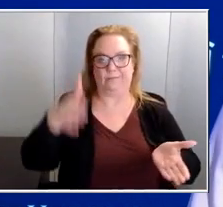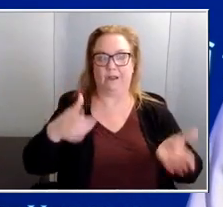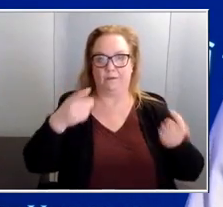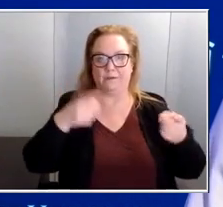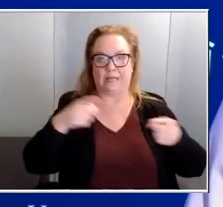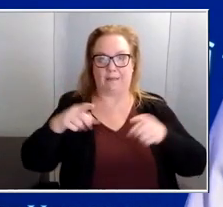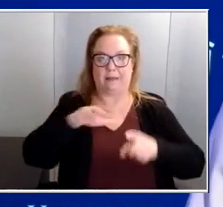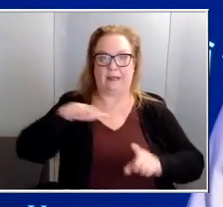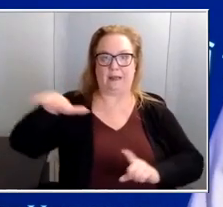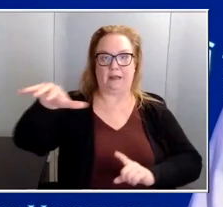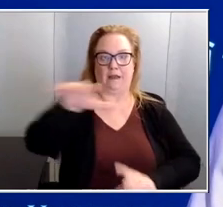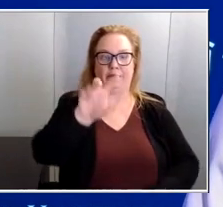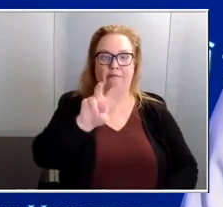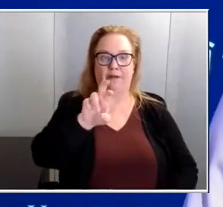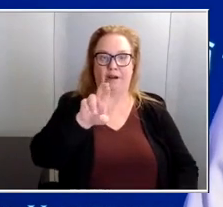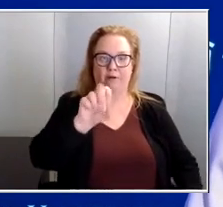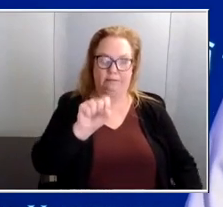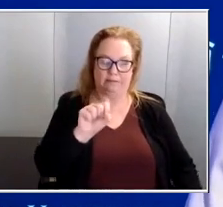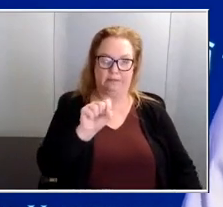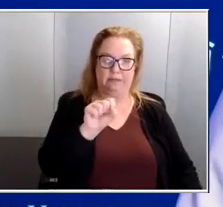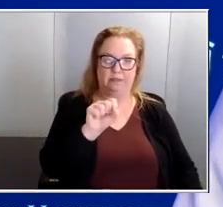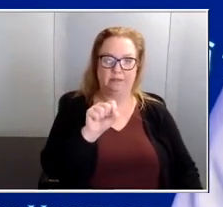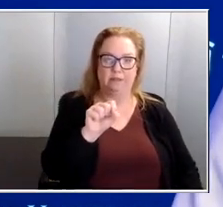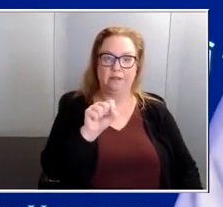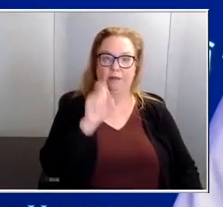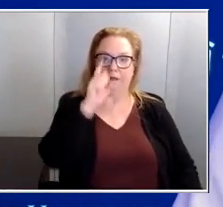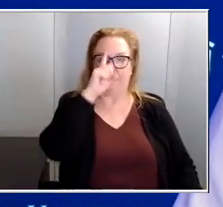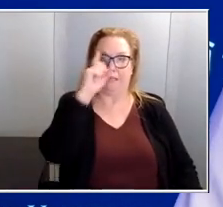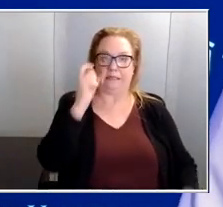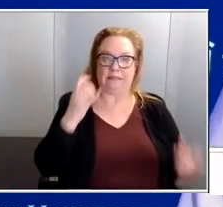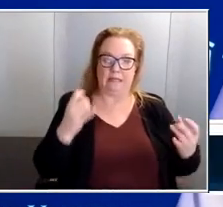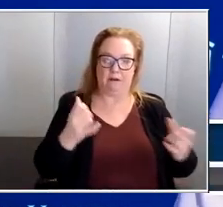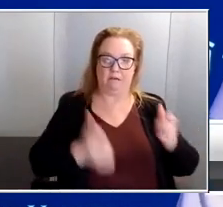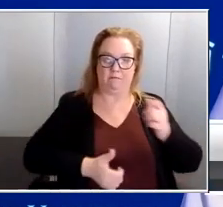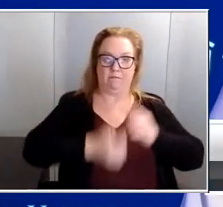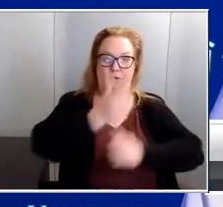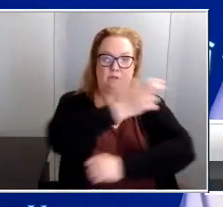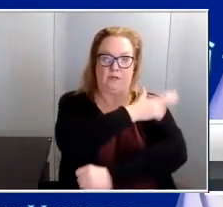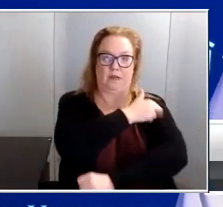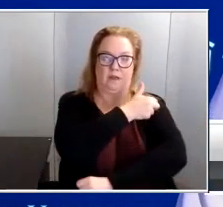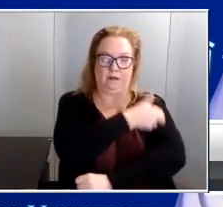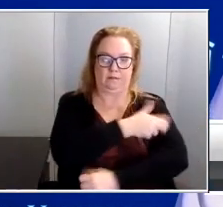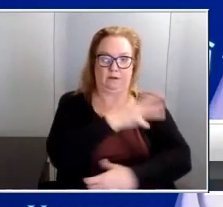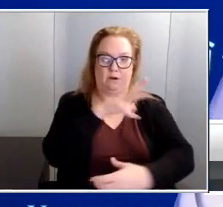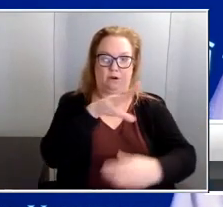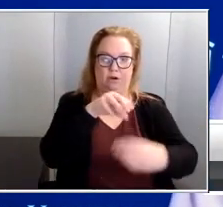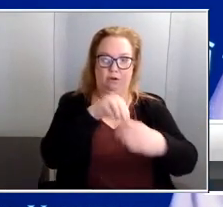circulation of the virus out there, just because now most hospitals are including